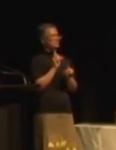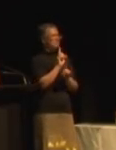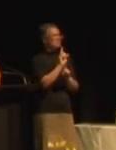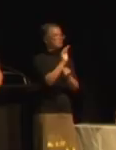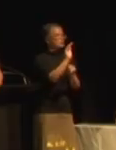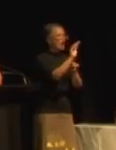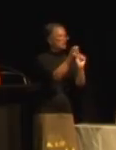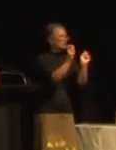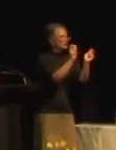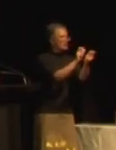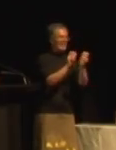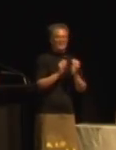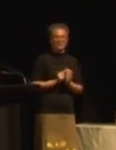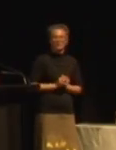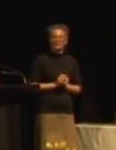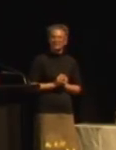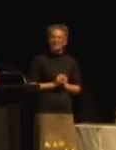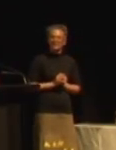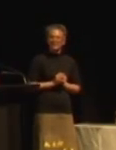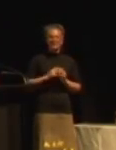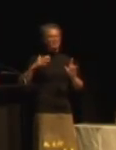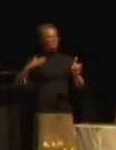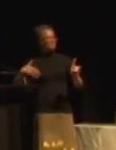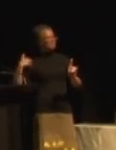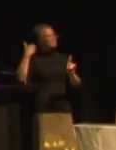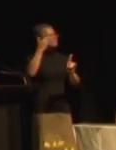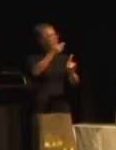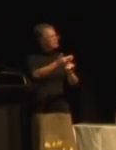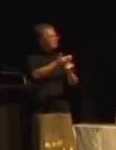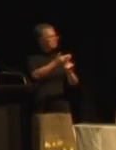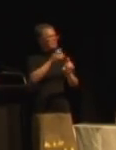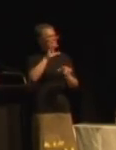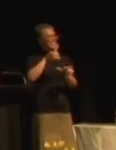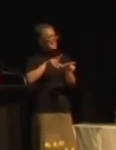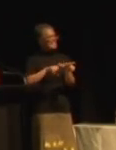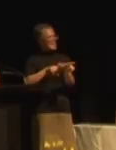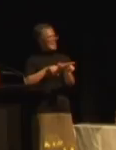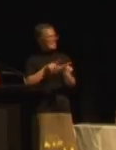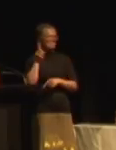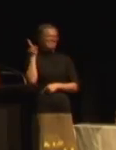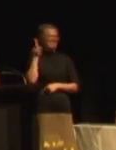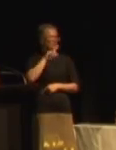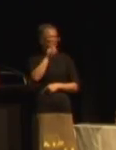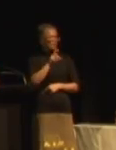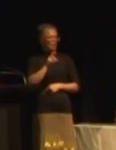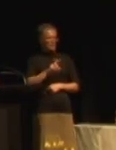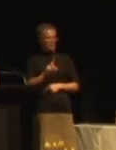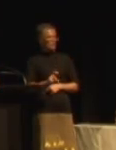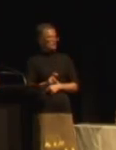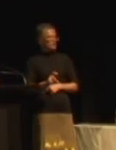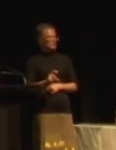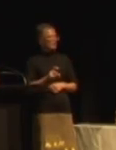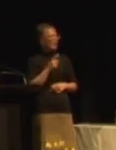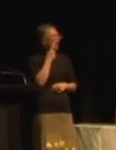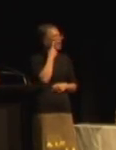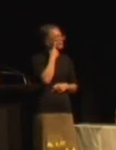So these are two questions that have guided my work for the last 10 years. In most social situations, I think it's interesting to